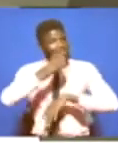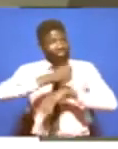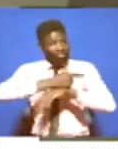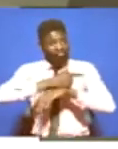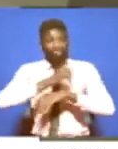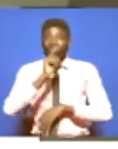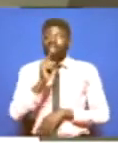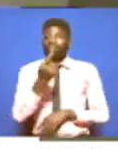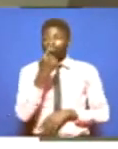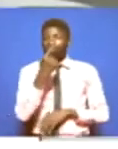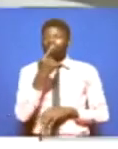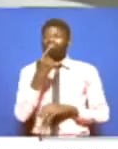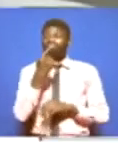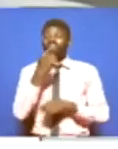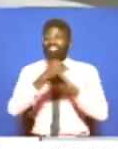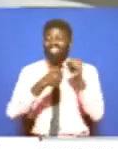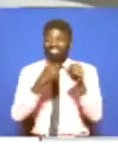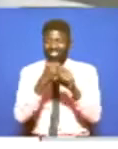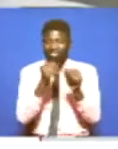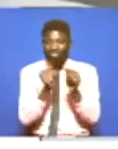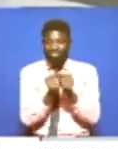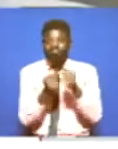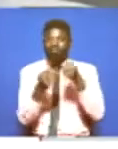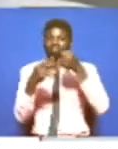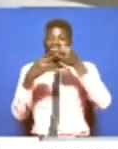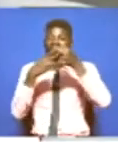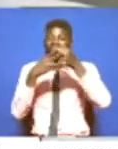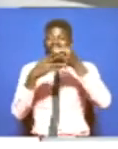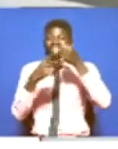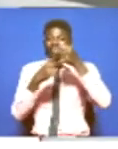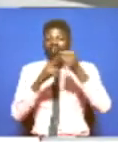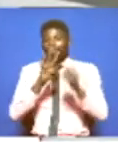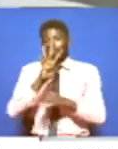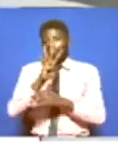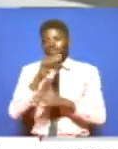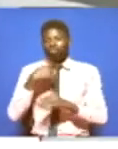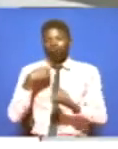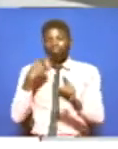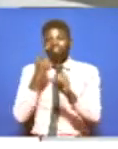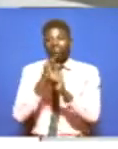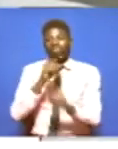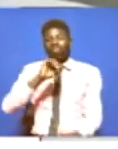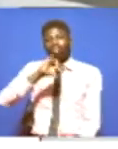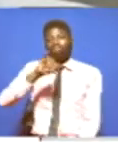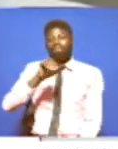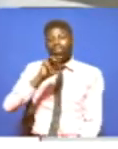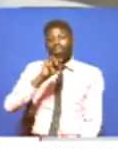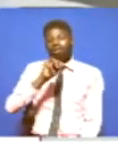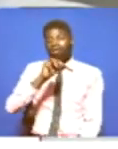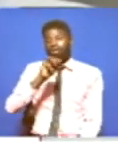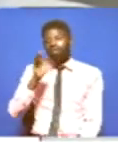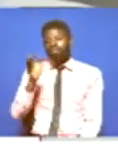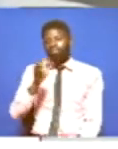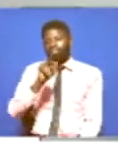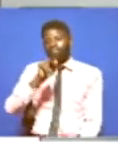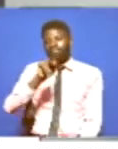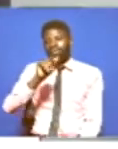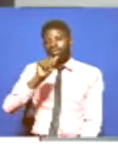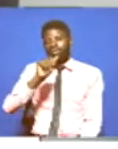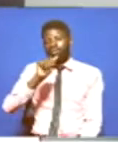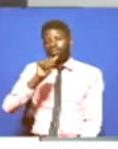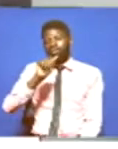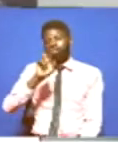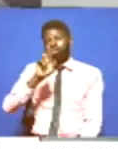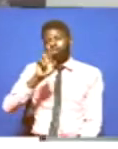in 1974, I met J.M. Kariuki because I was involved in what we called